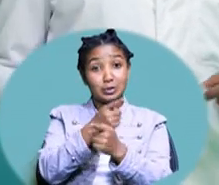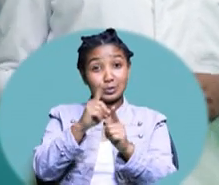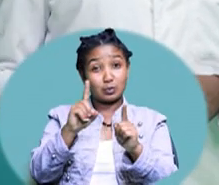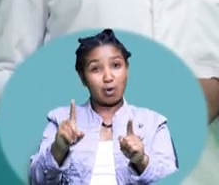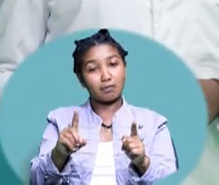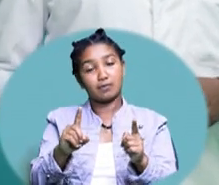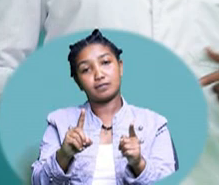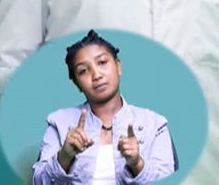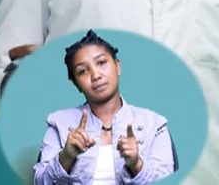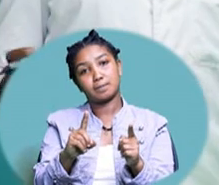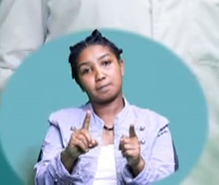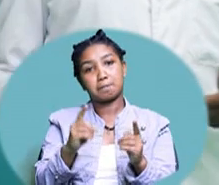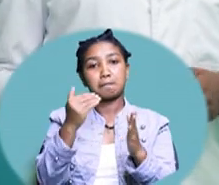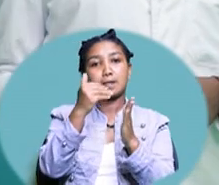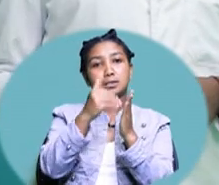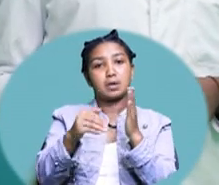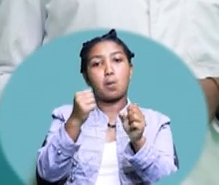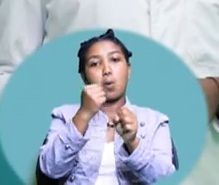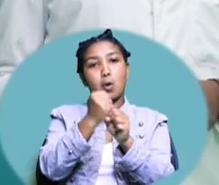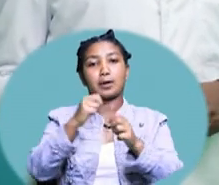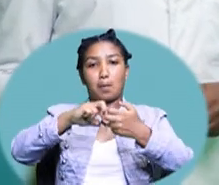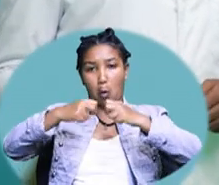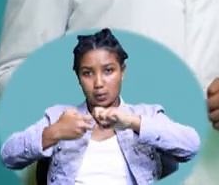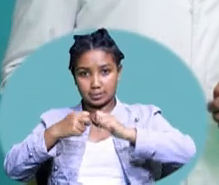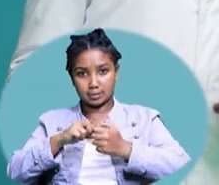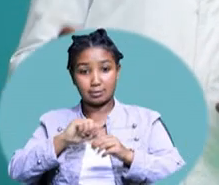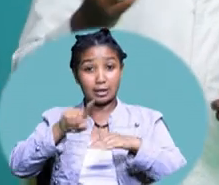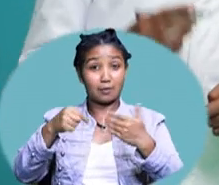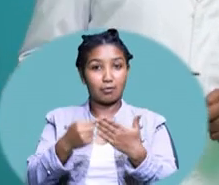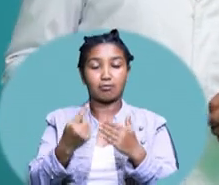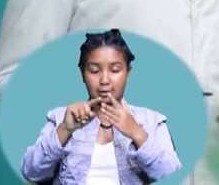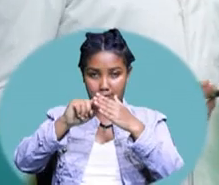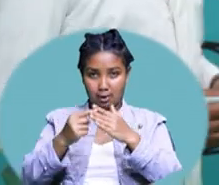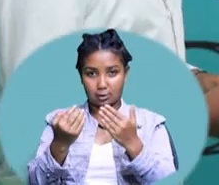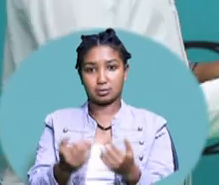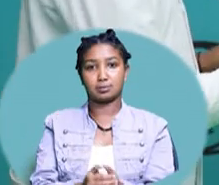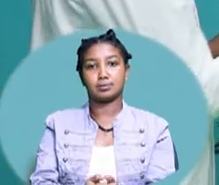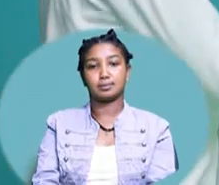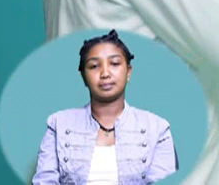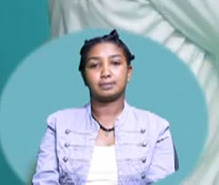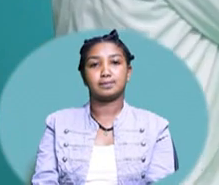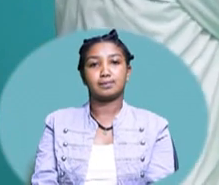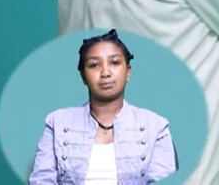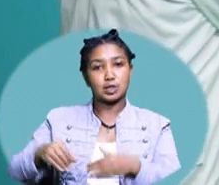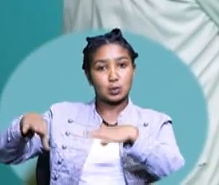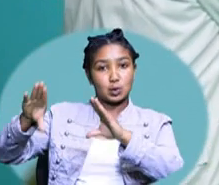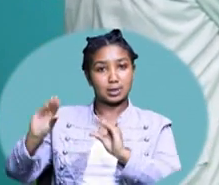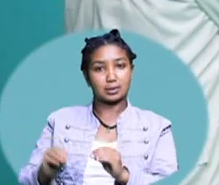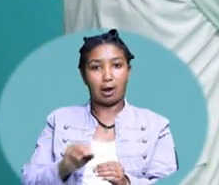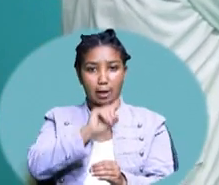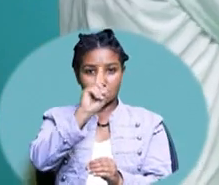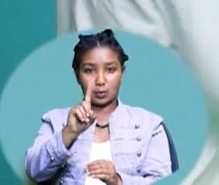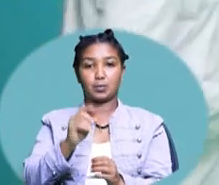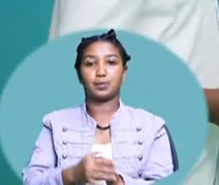some work problems. Therefore, let's start with the lesson. Students, let me ask